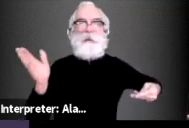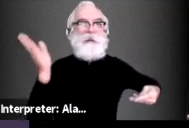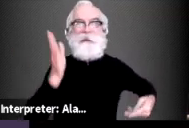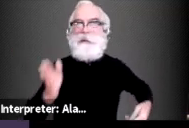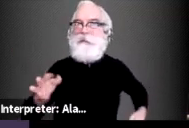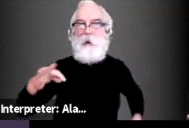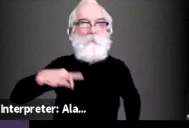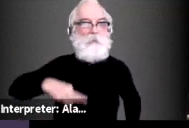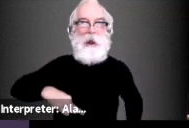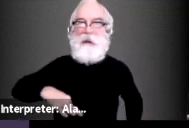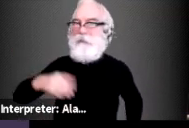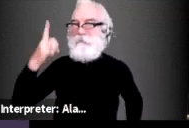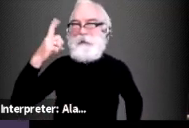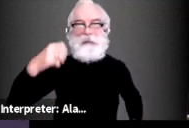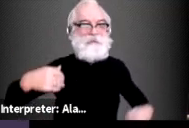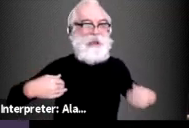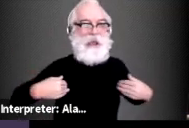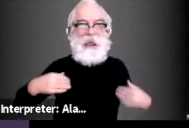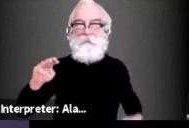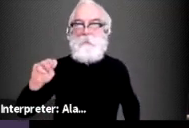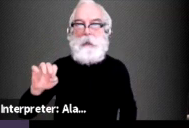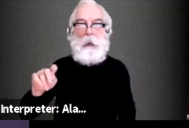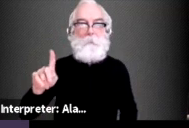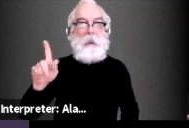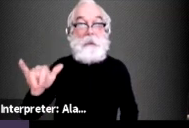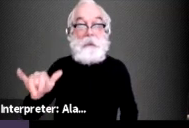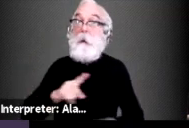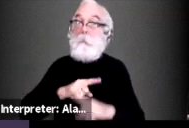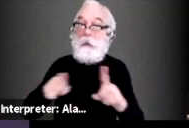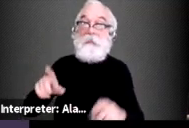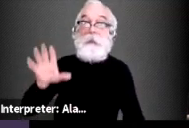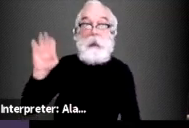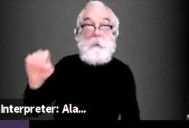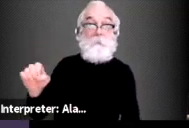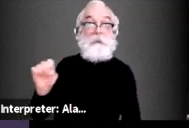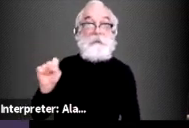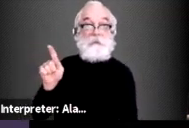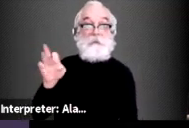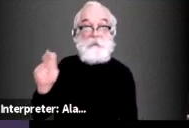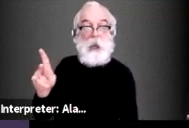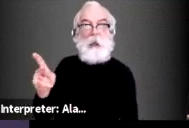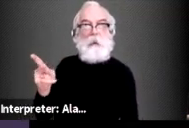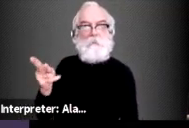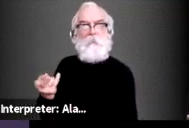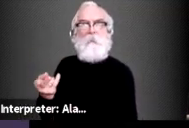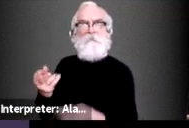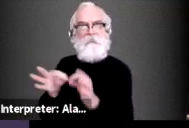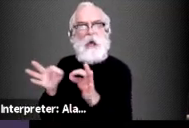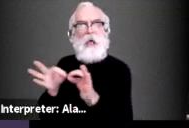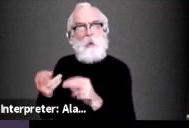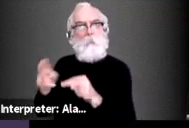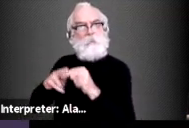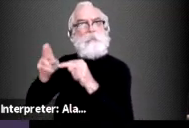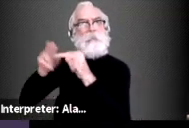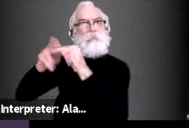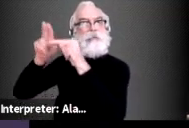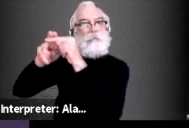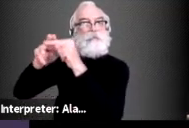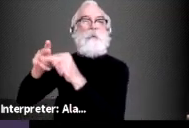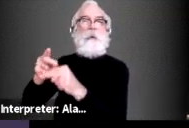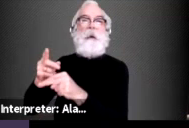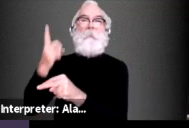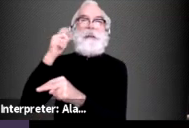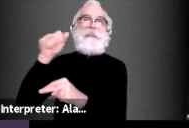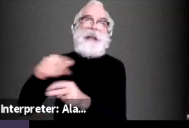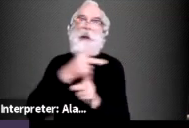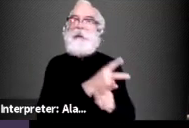monopoly. However, company stock rose in value as it expanded its operations dealing with government debt,